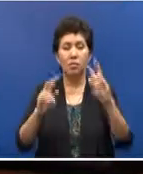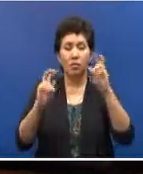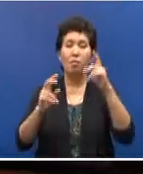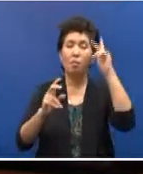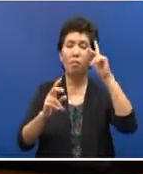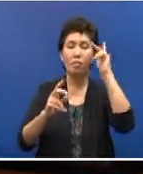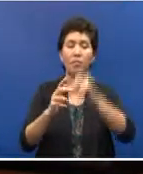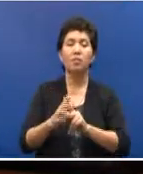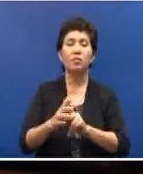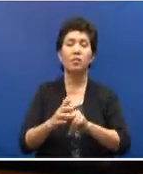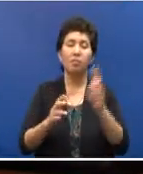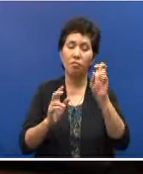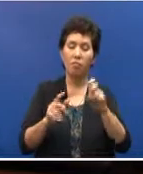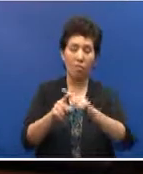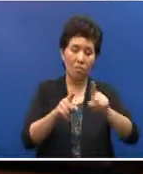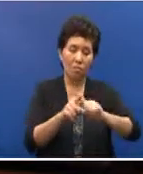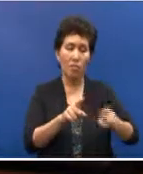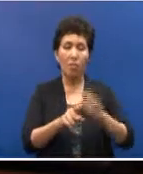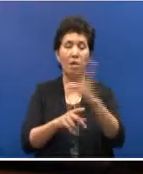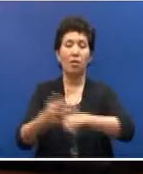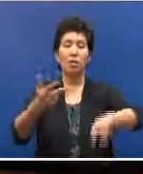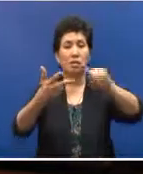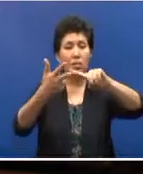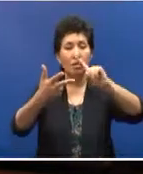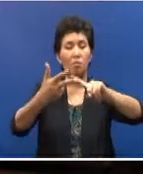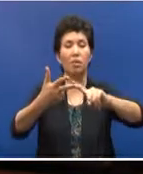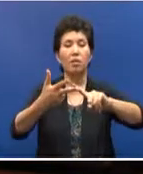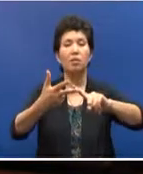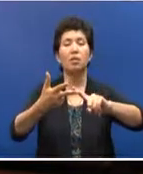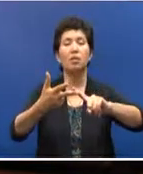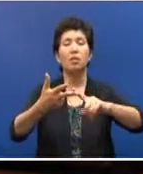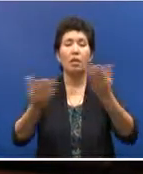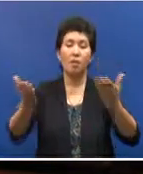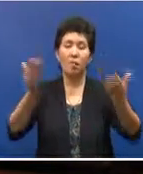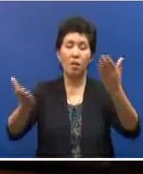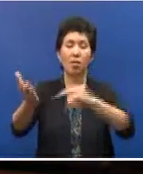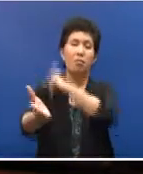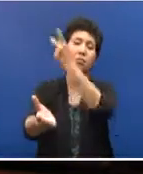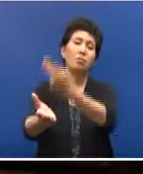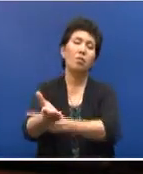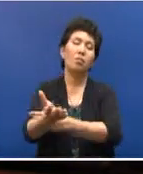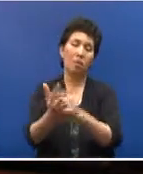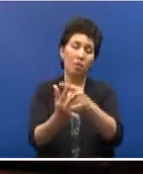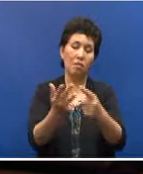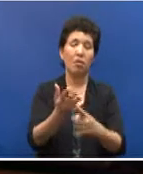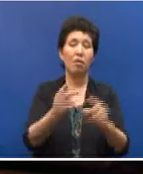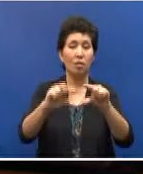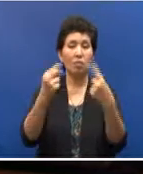for the valuable resources, and then the third one, it is due to the imbalanced power between this group.